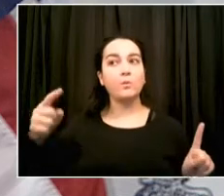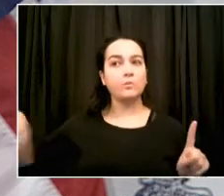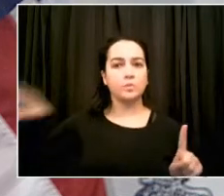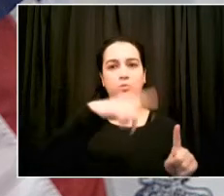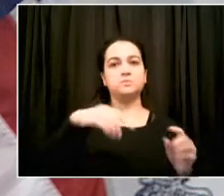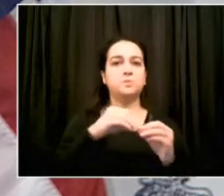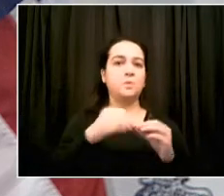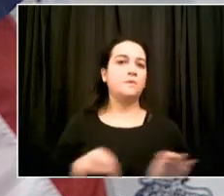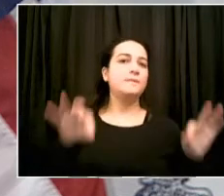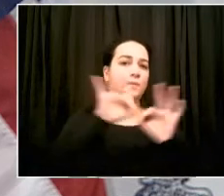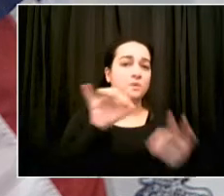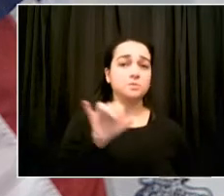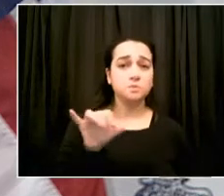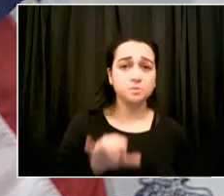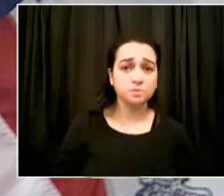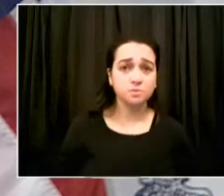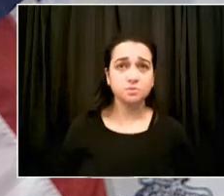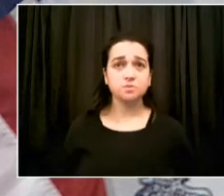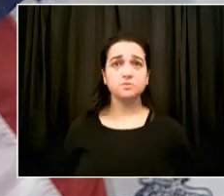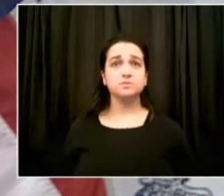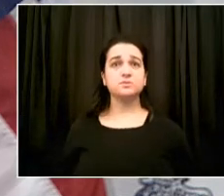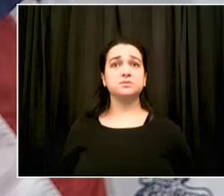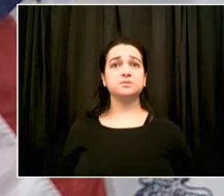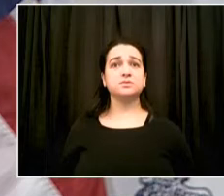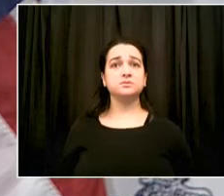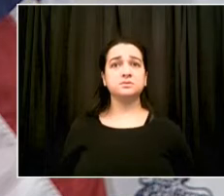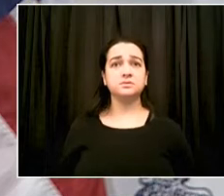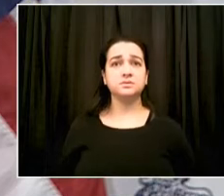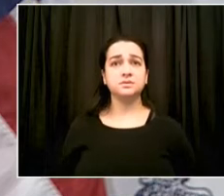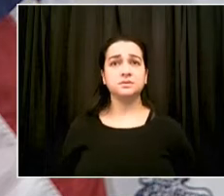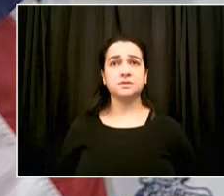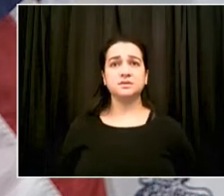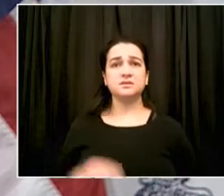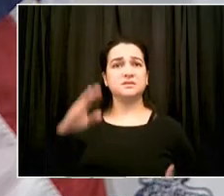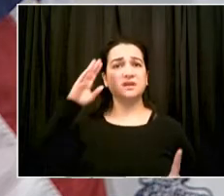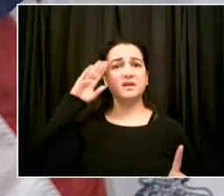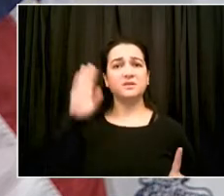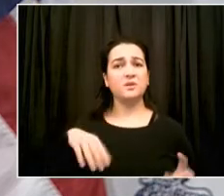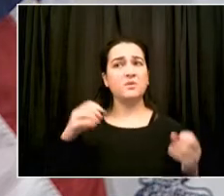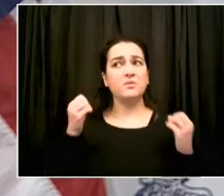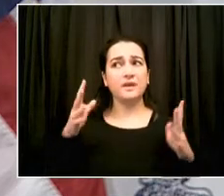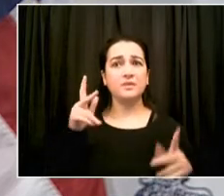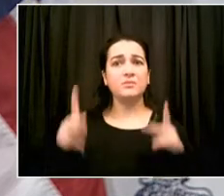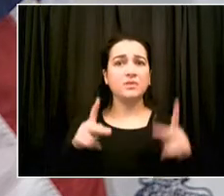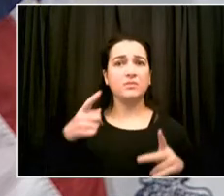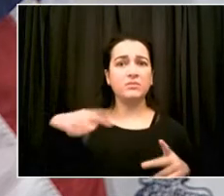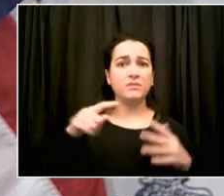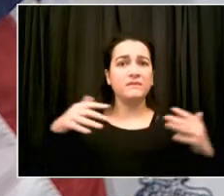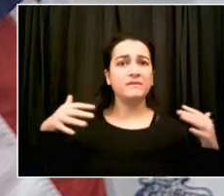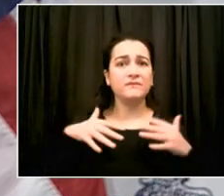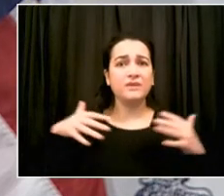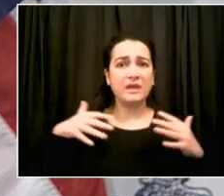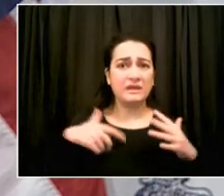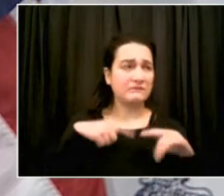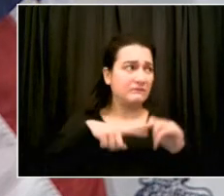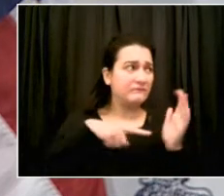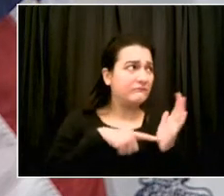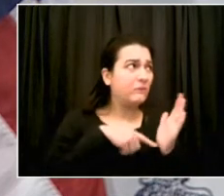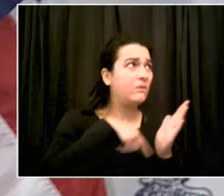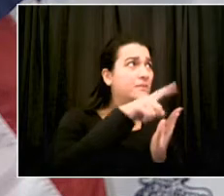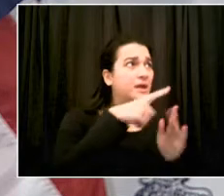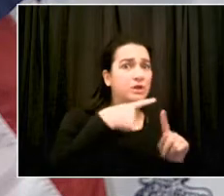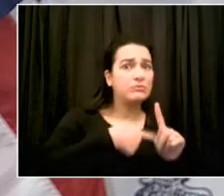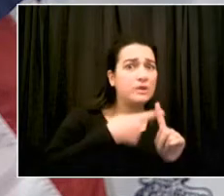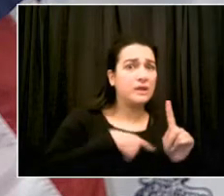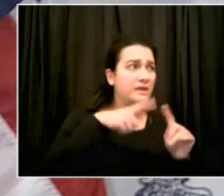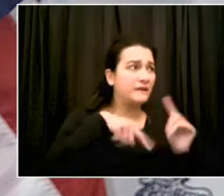home, the threat of eviction looming all the time. This has been a crisis within the crisis. The pain that folks have felt, losing